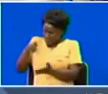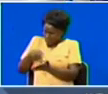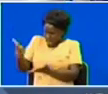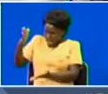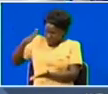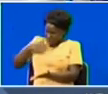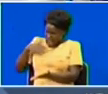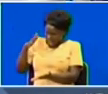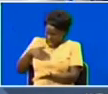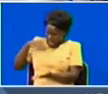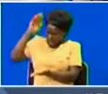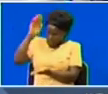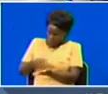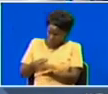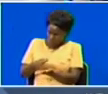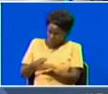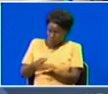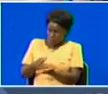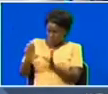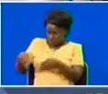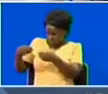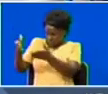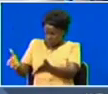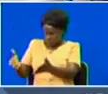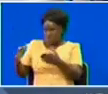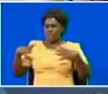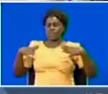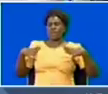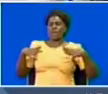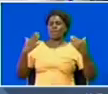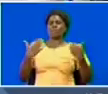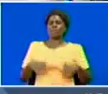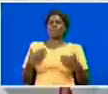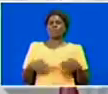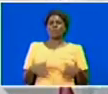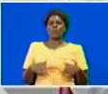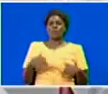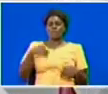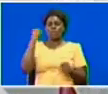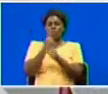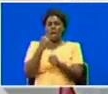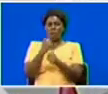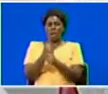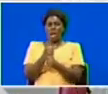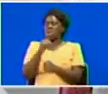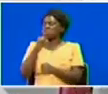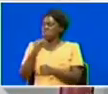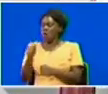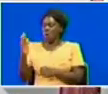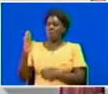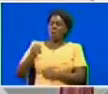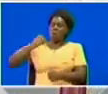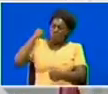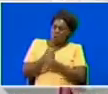5 million car grant for every member of Parliament. My 5 million will go to members, people of Starehe. So I'm going to Parliament to work for you. No bodyguard. Nope. I'm going to